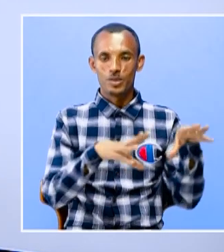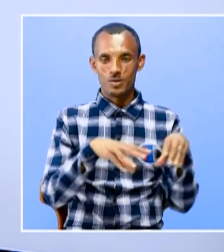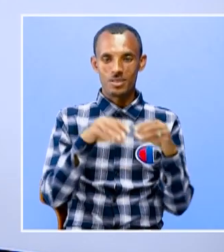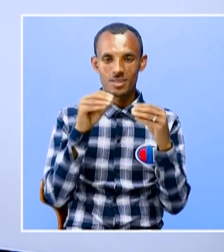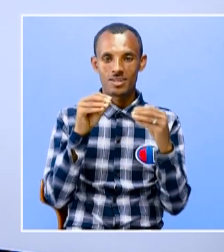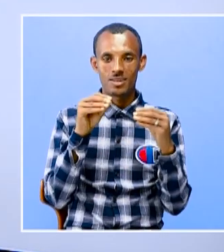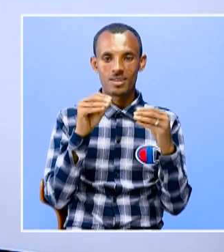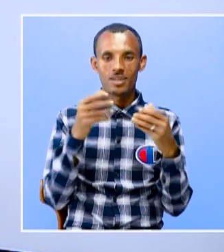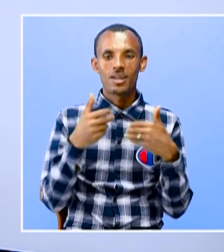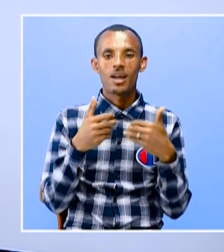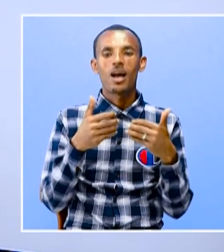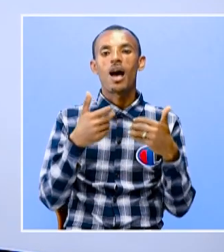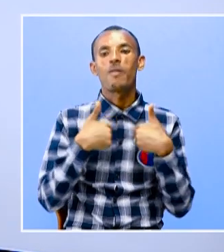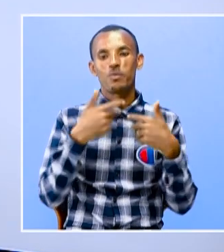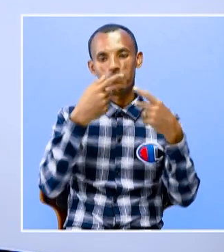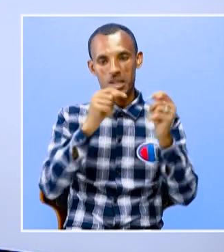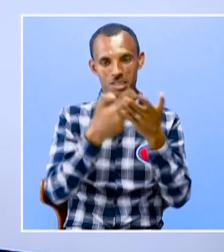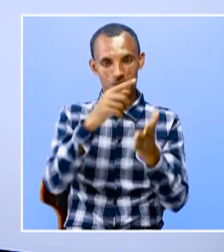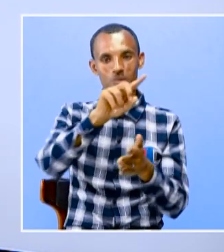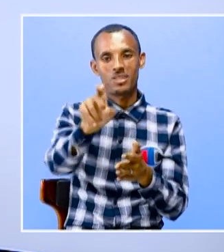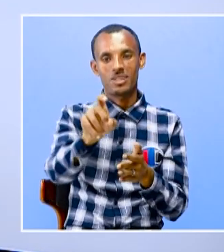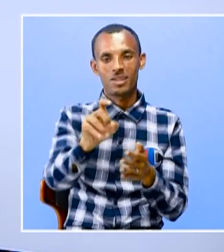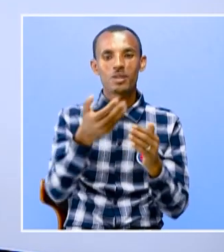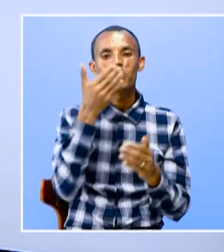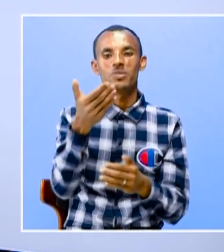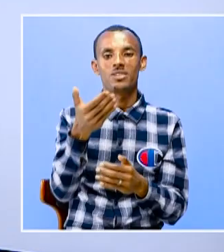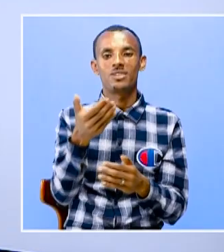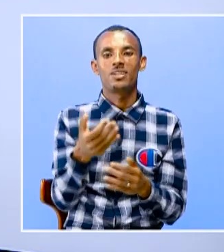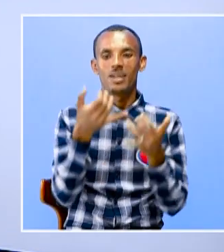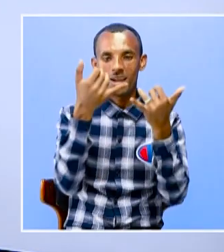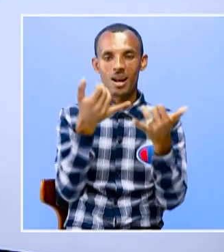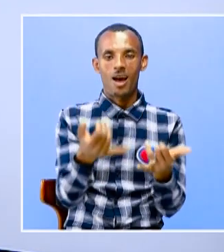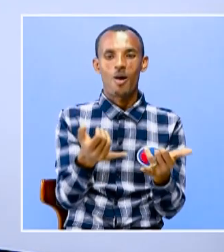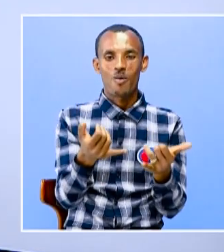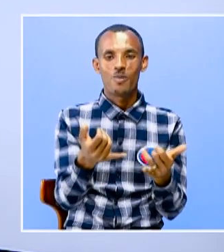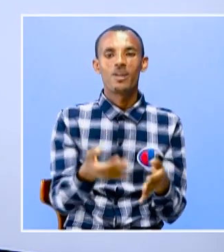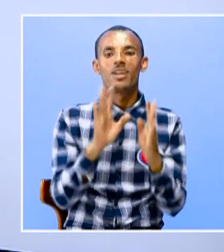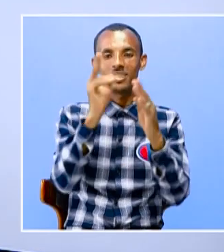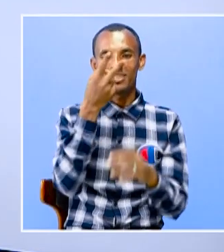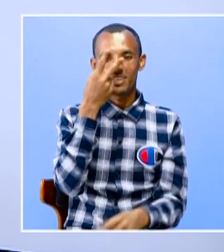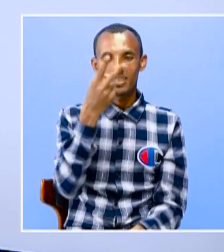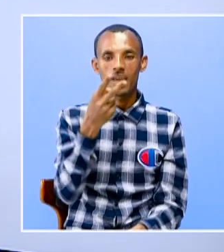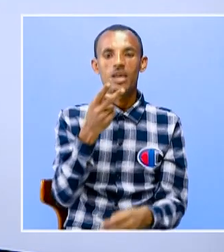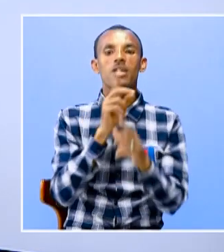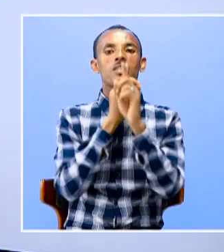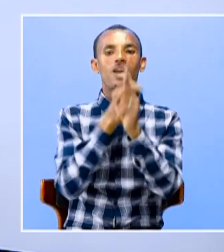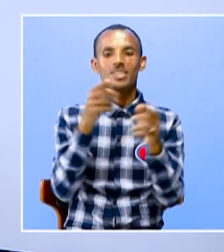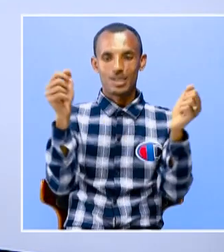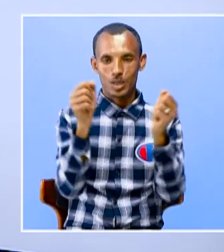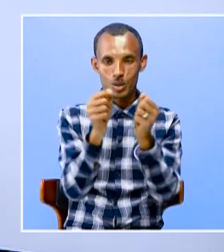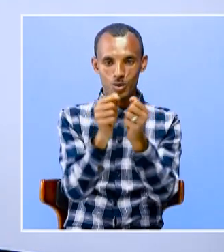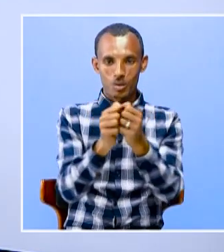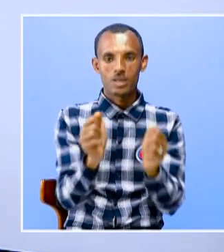Students, have you tried the question? Good. Now, let's see the answer